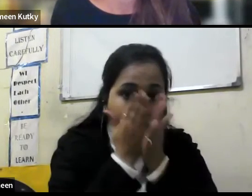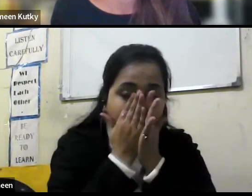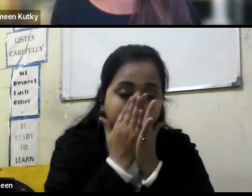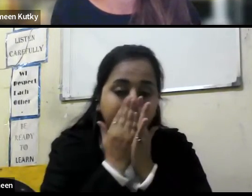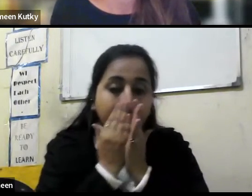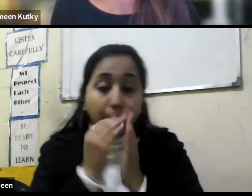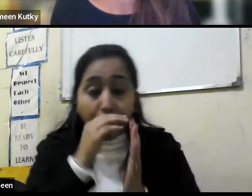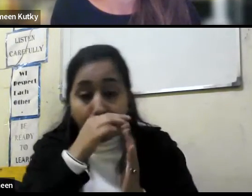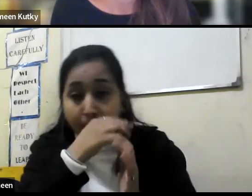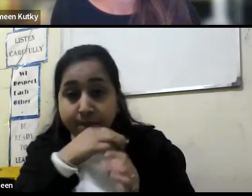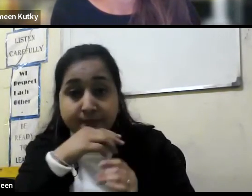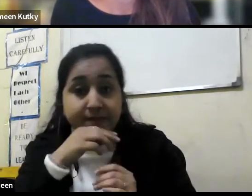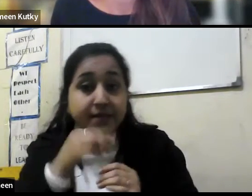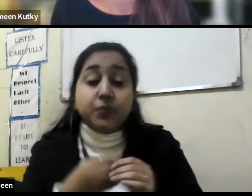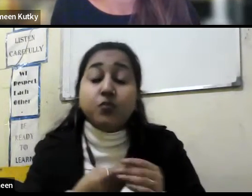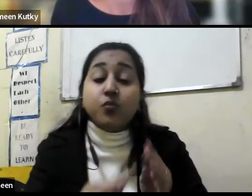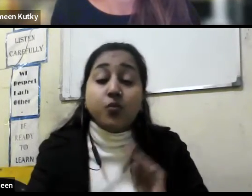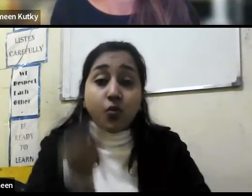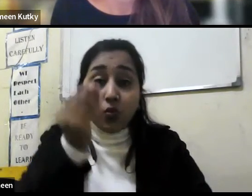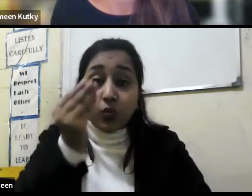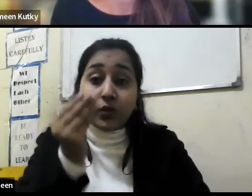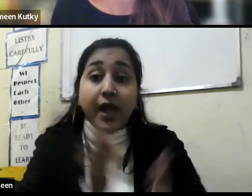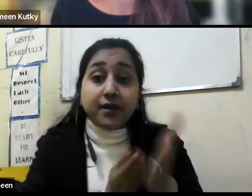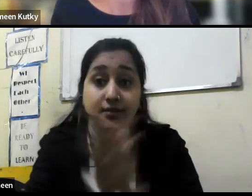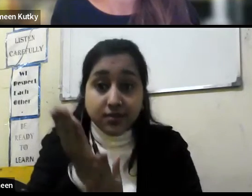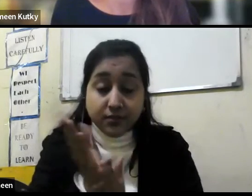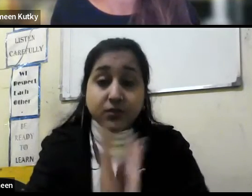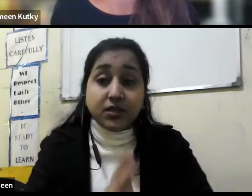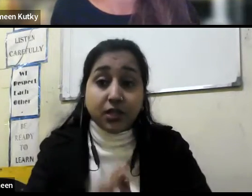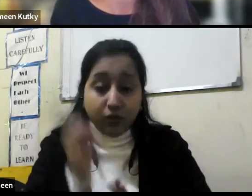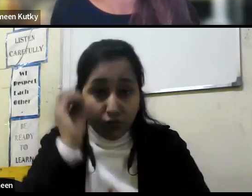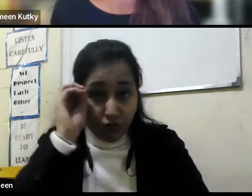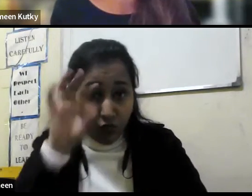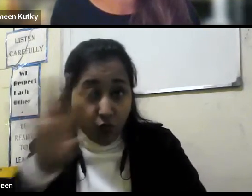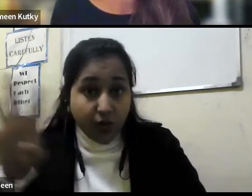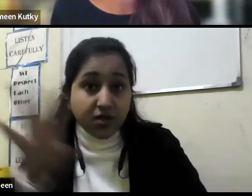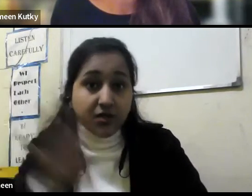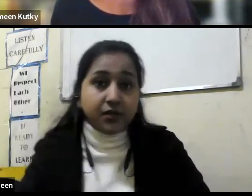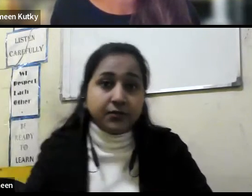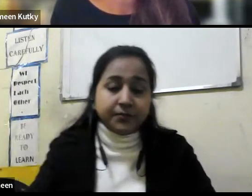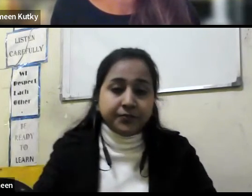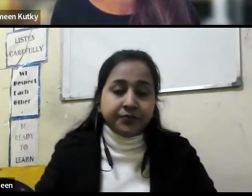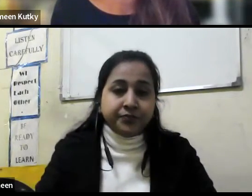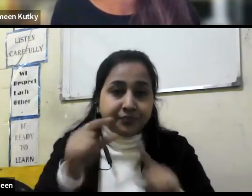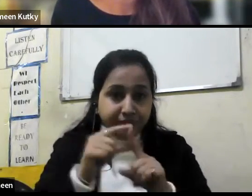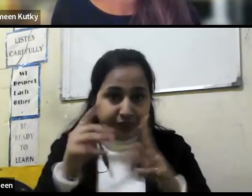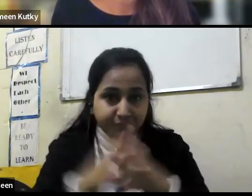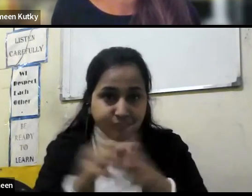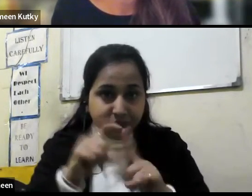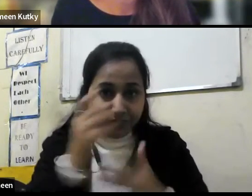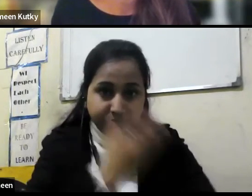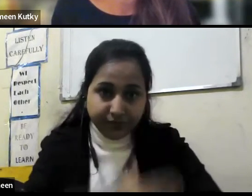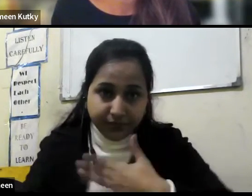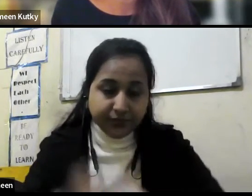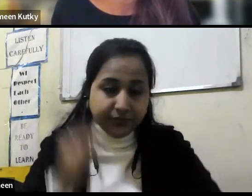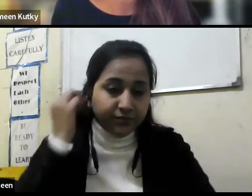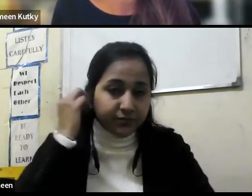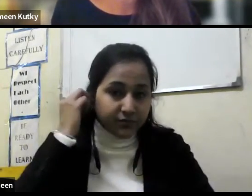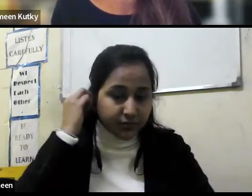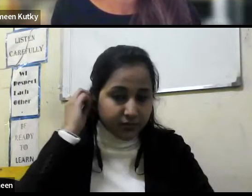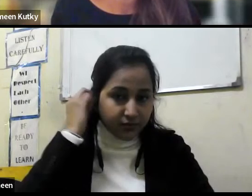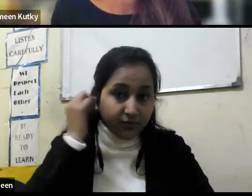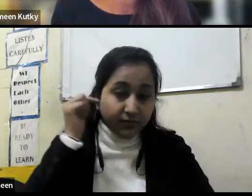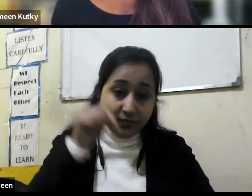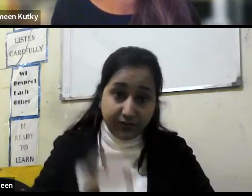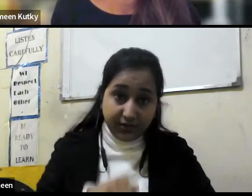to provide more accessible information to our PWDs. This is one of the, let's